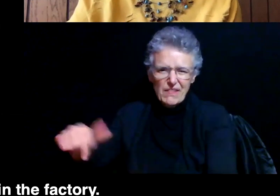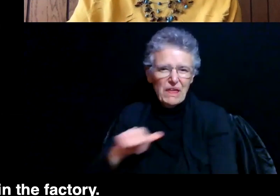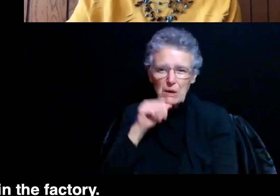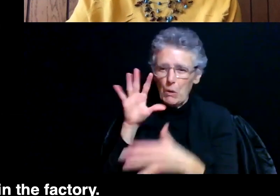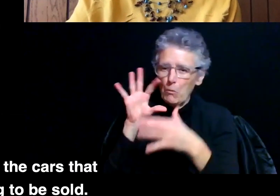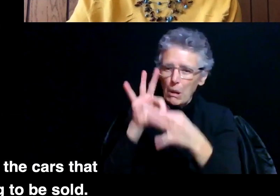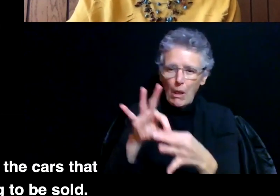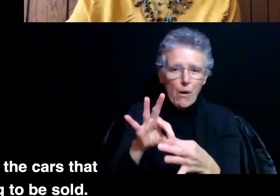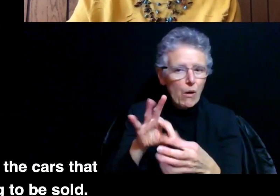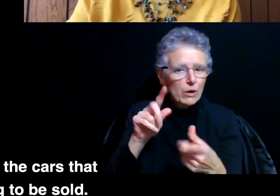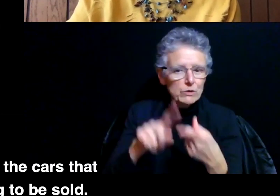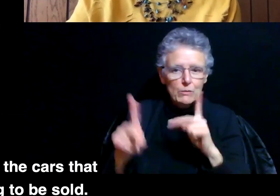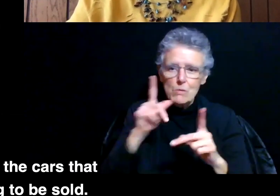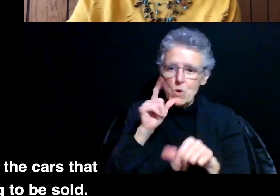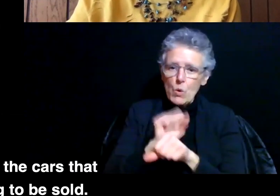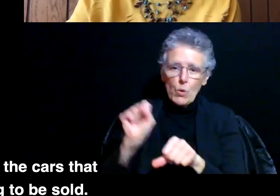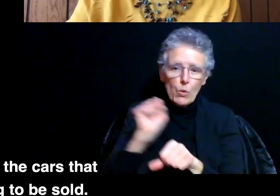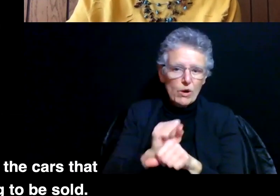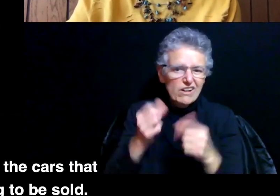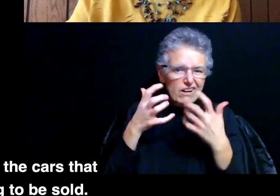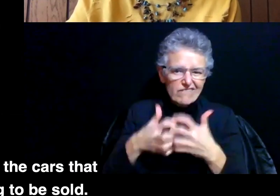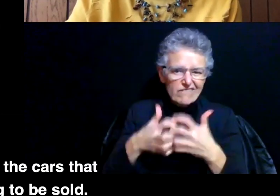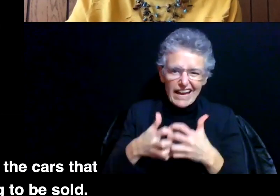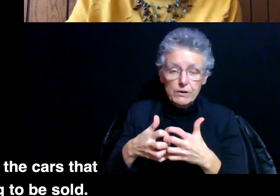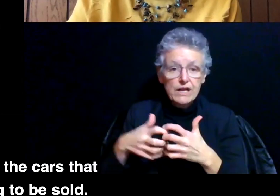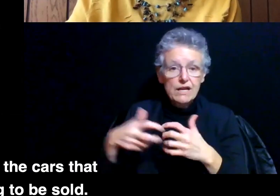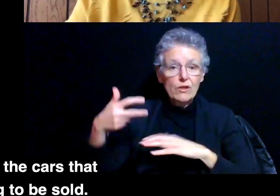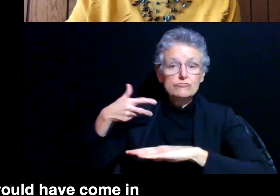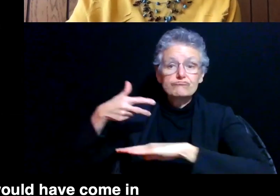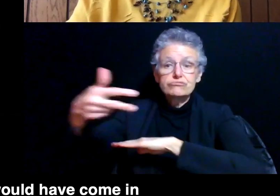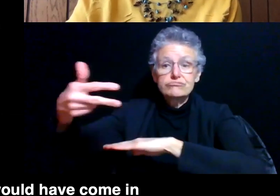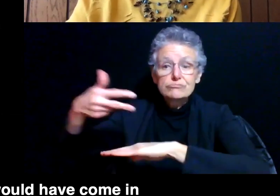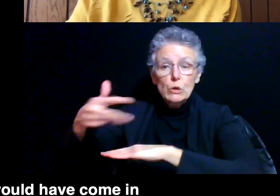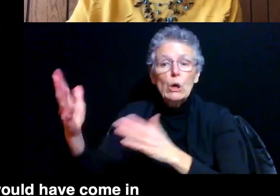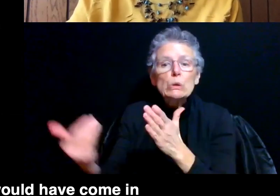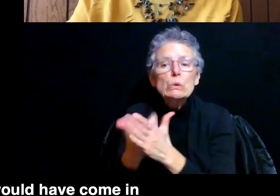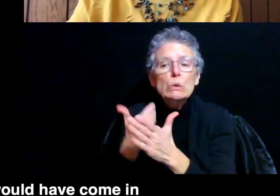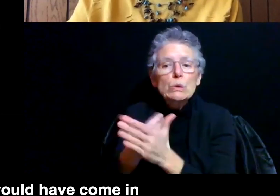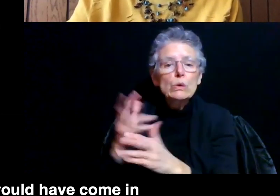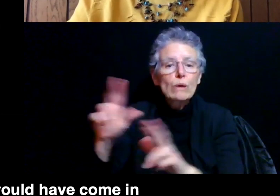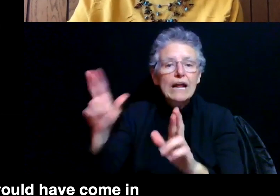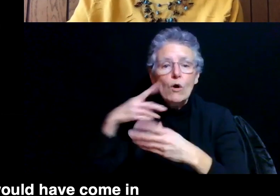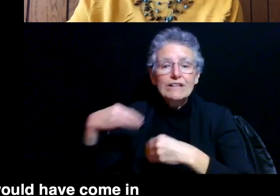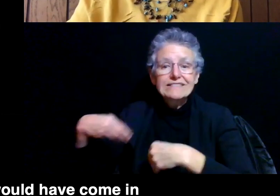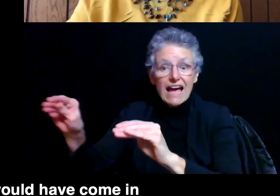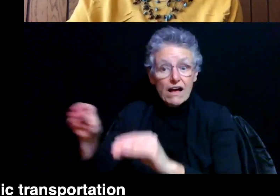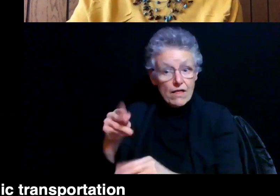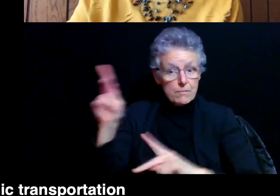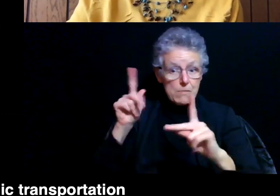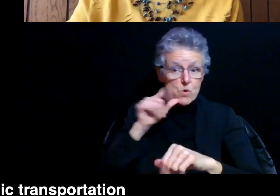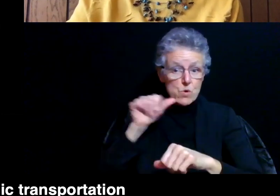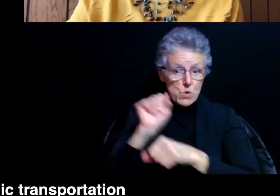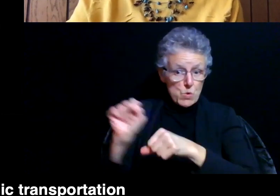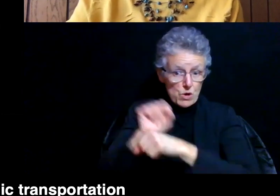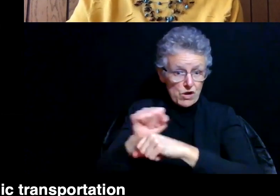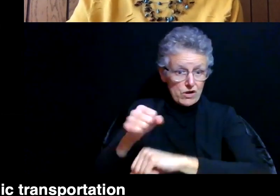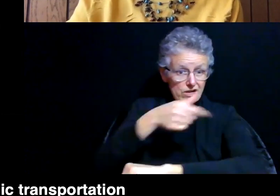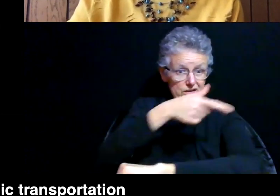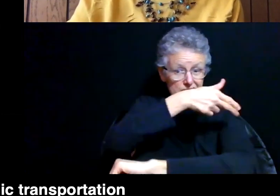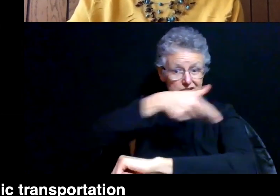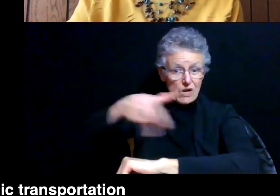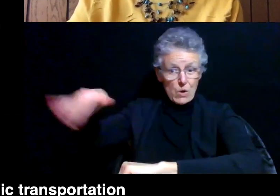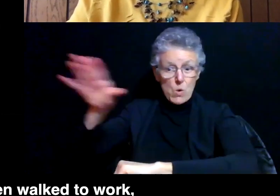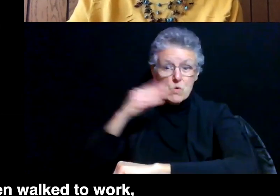in the factory. Those are the cars that are going to be sold. These people would have come in either by